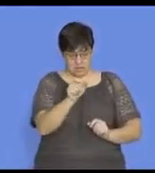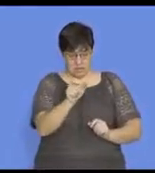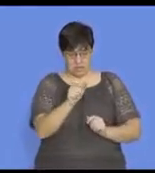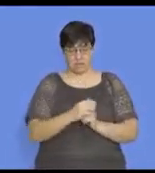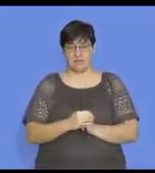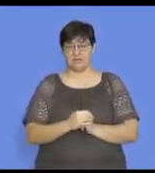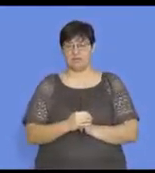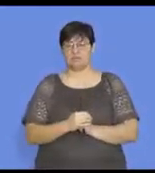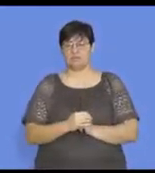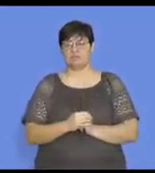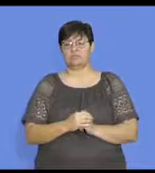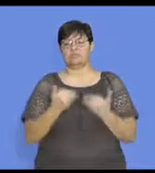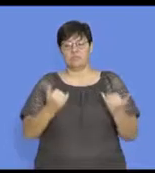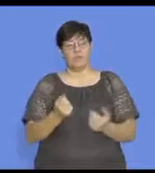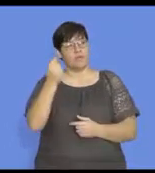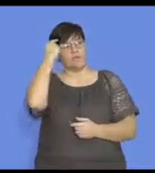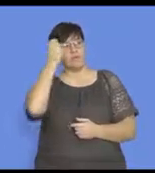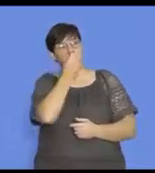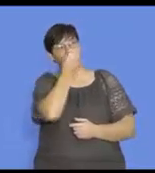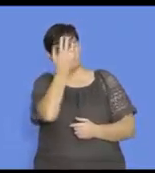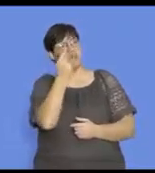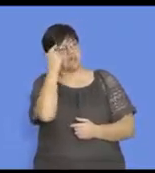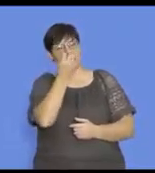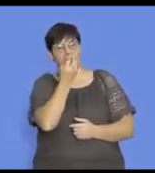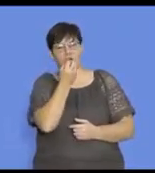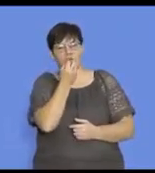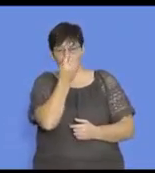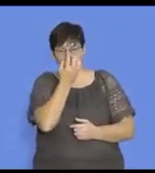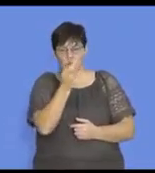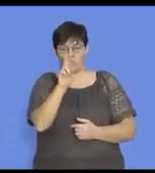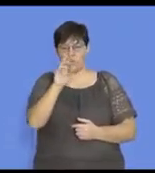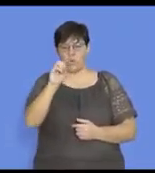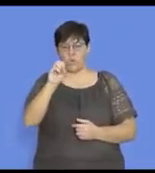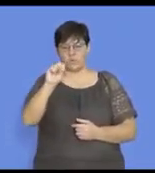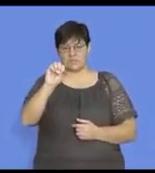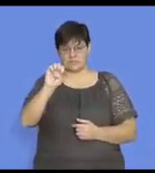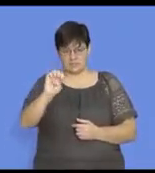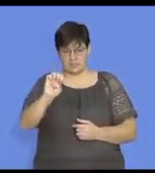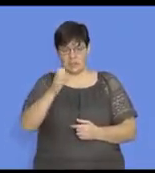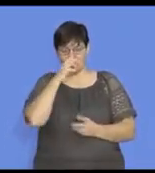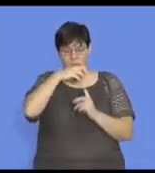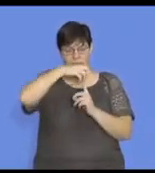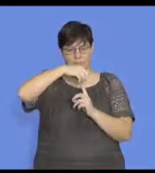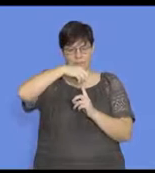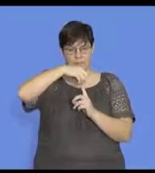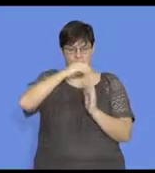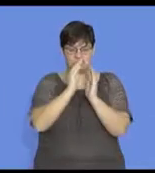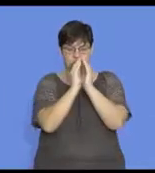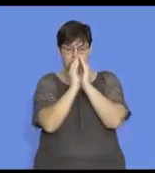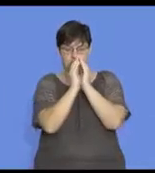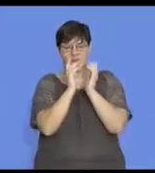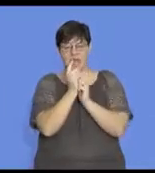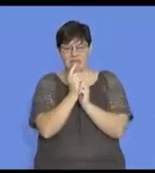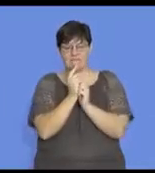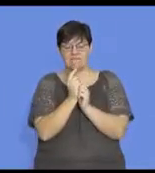a flower, I want you to think of maybe a rose. And when a rose is in bud, it's got these little green